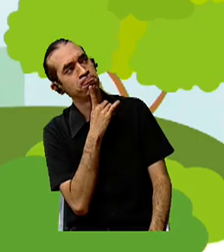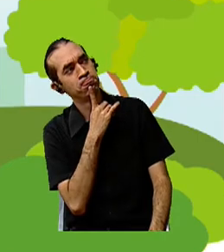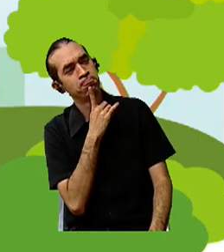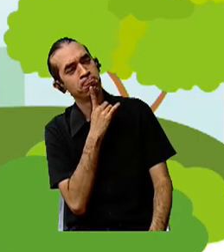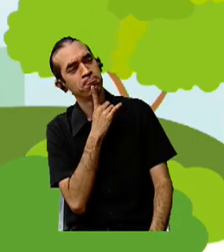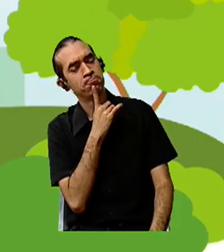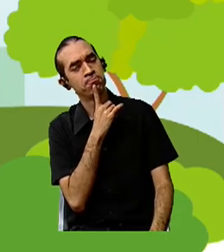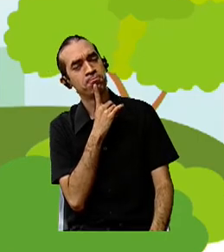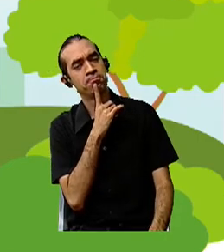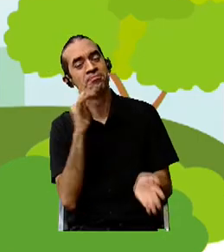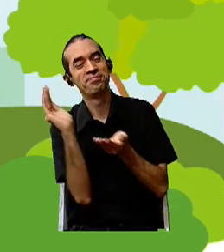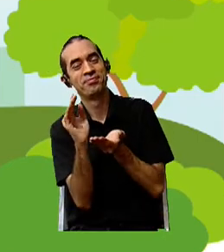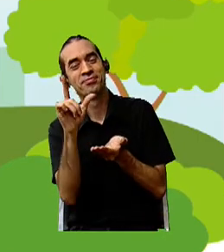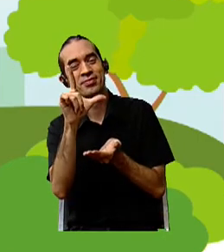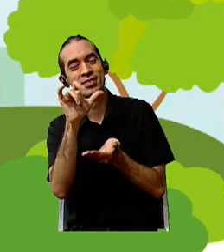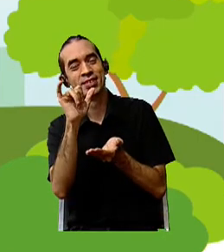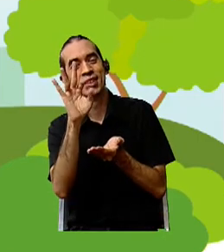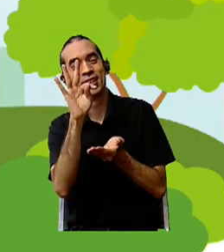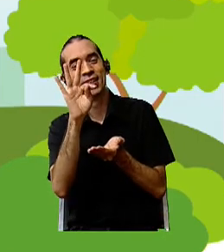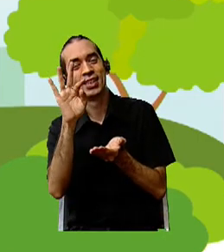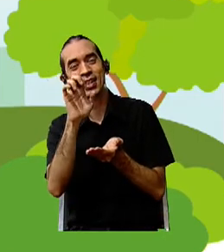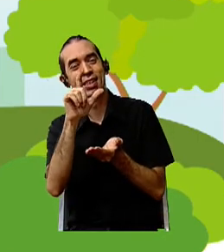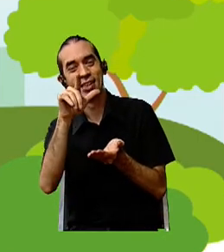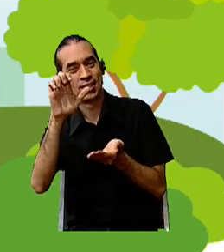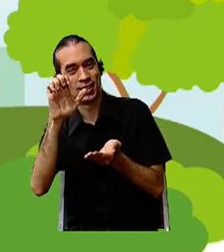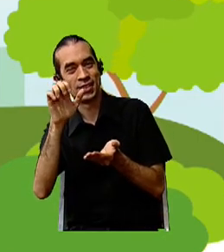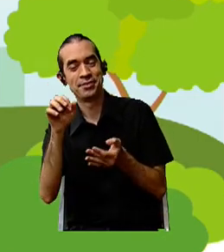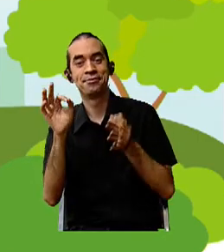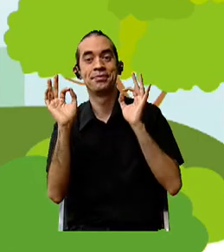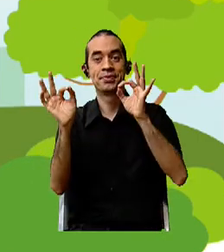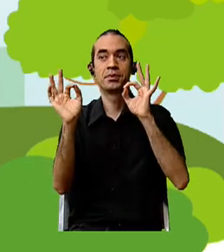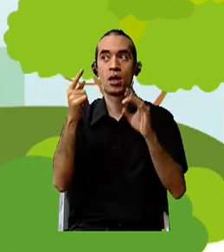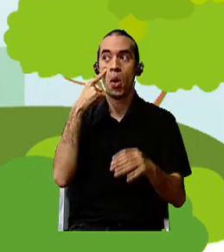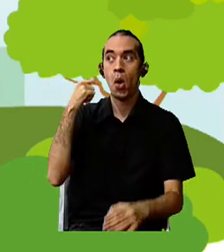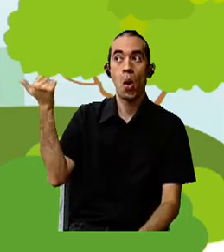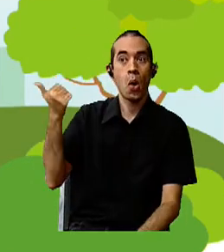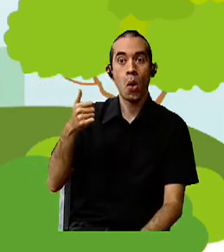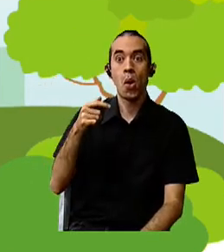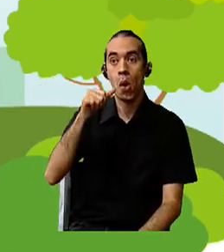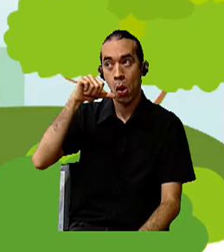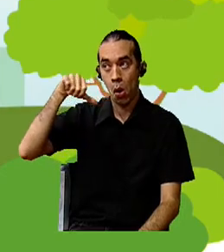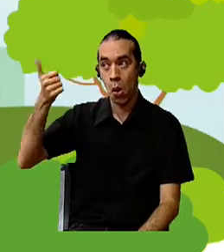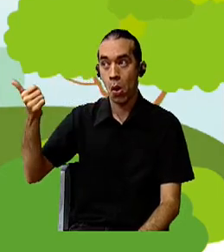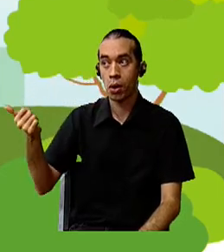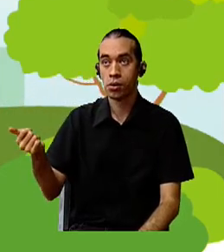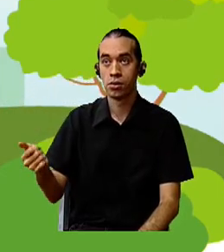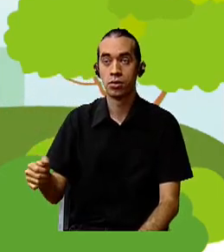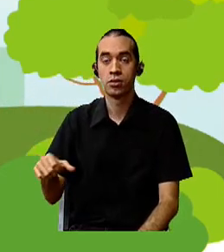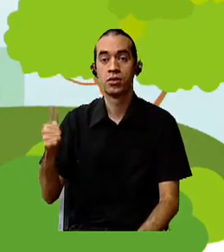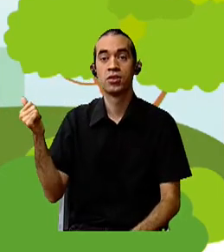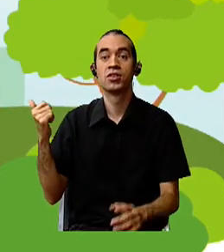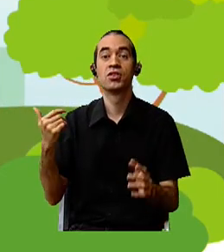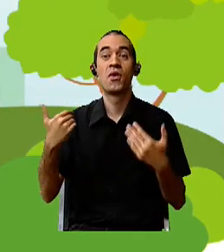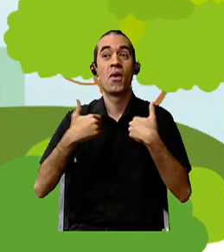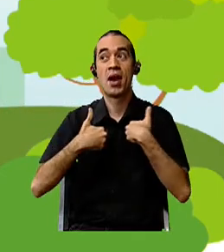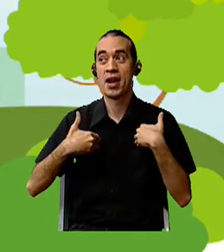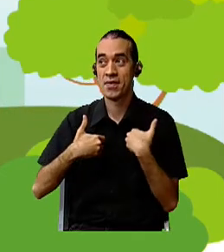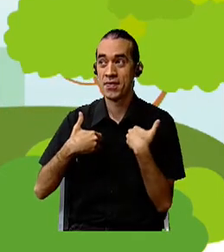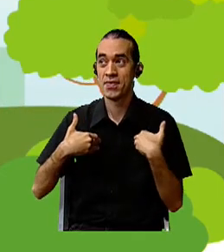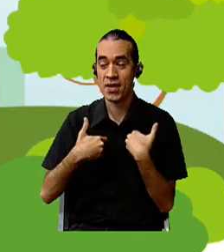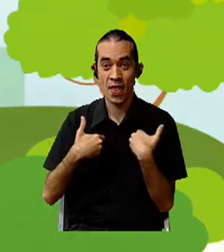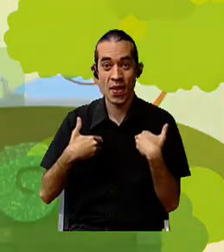That dog is little. Very good, Chuli. Now look, we have another animal, Chuli. We